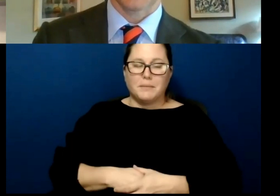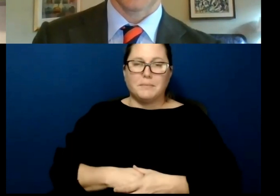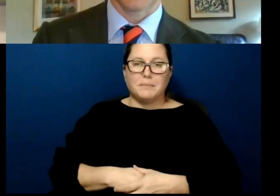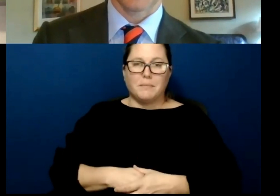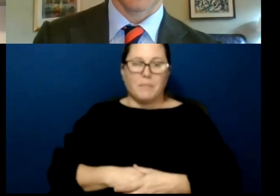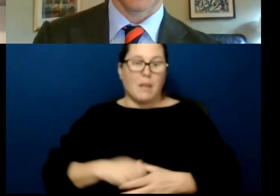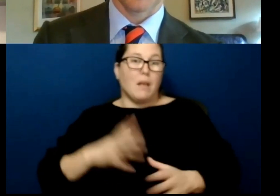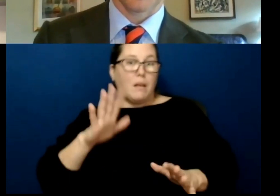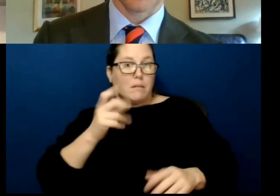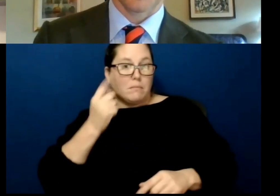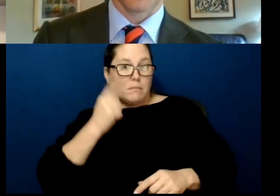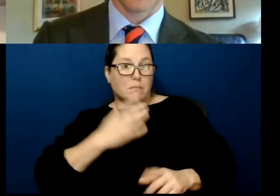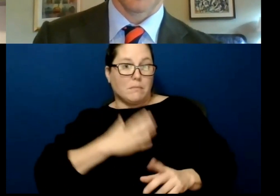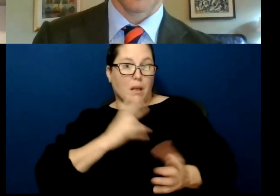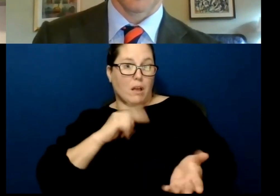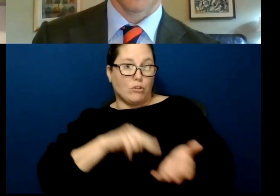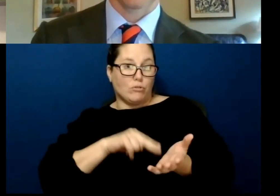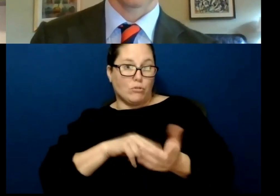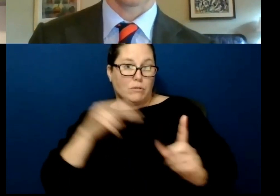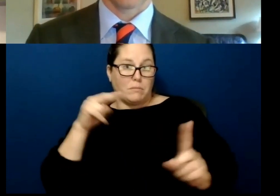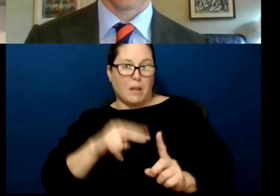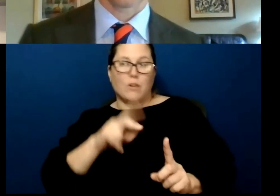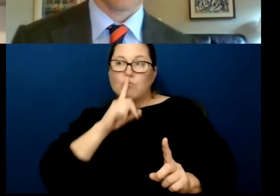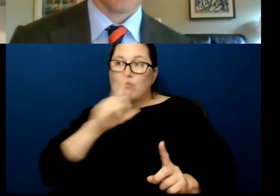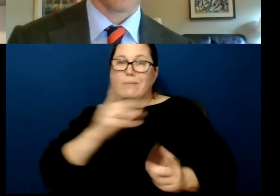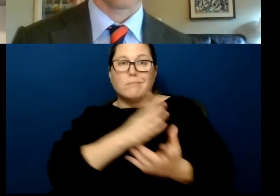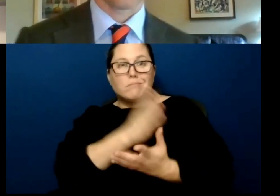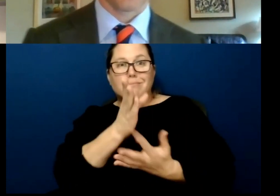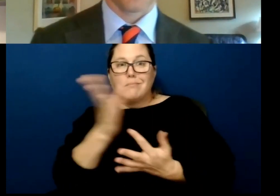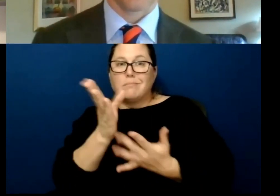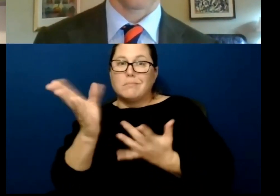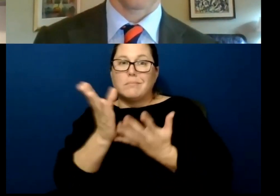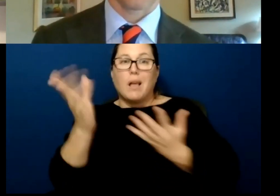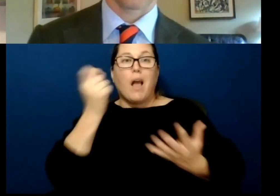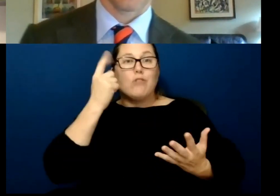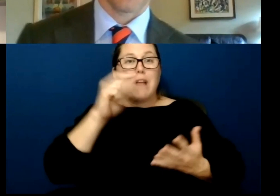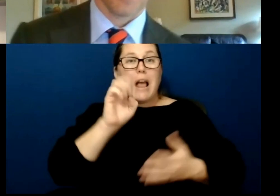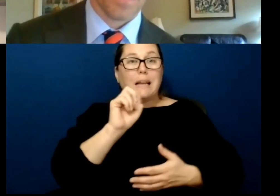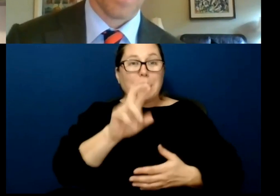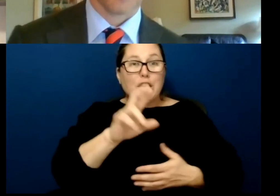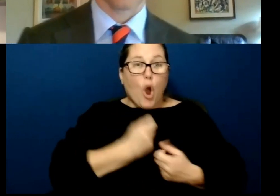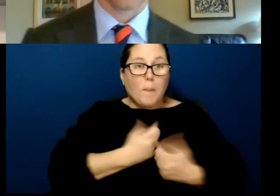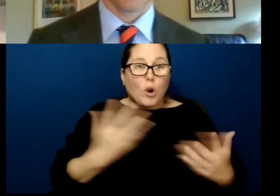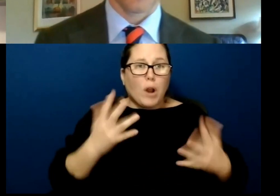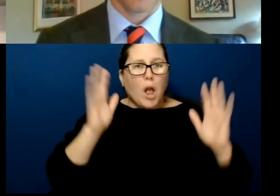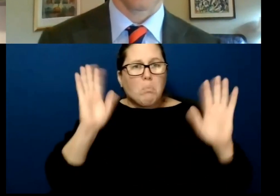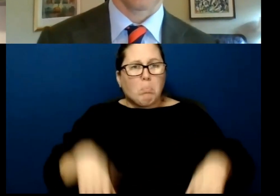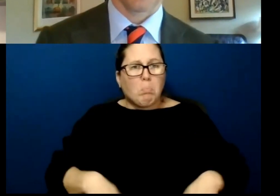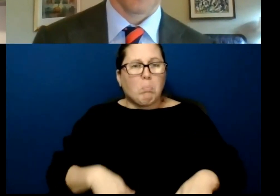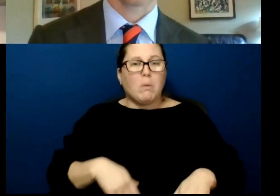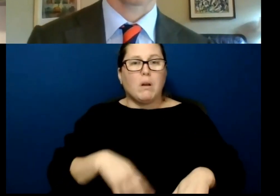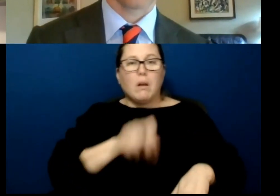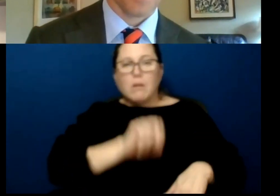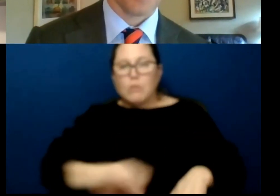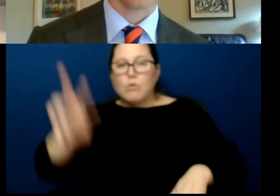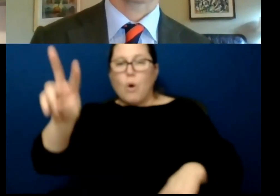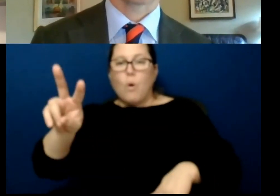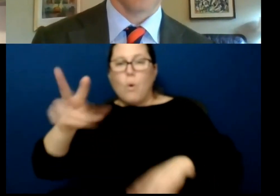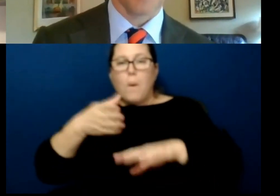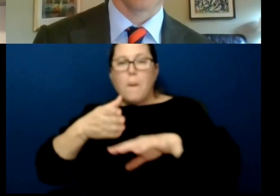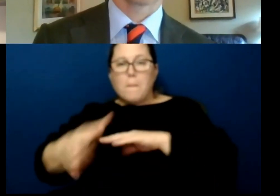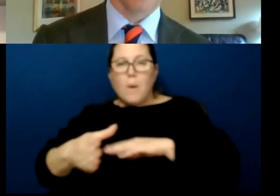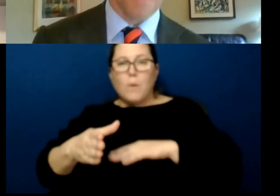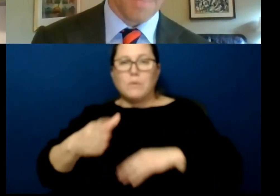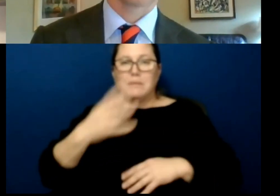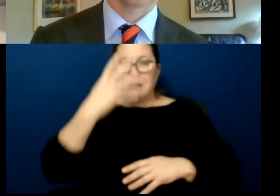nursing perspective, there's so many places to go. If you get burned out in the emergency department, you can go to the post anesthesia care unit where you just wake people